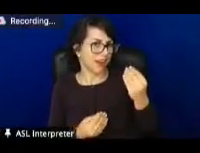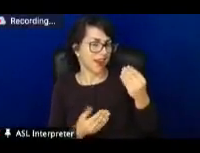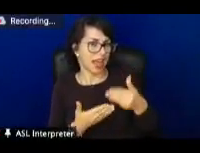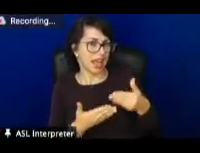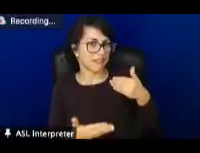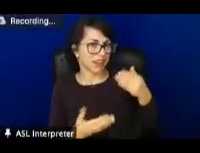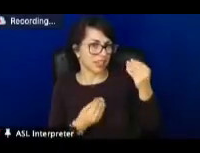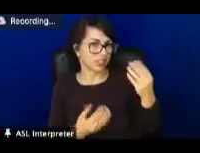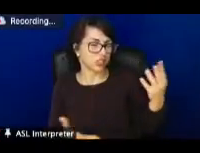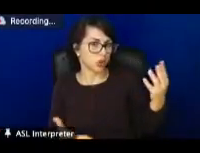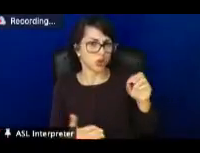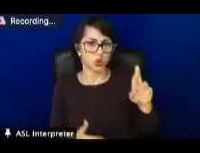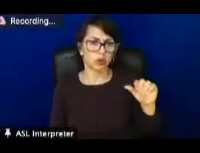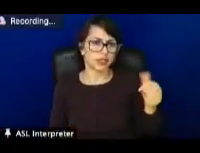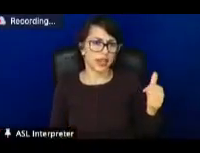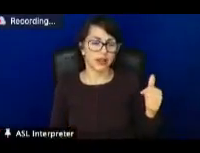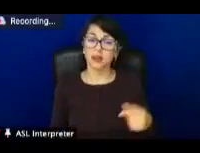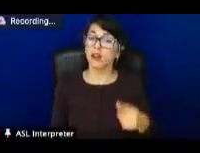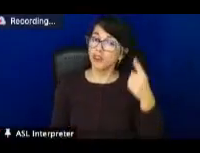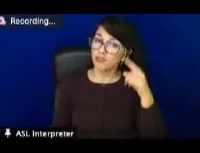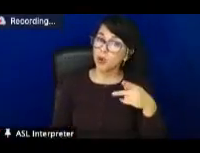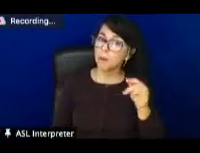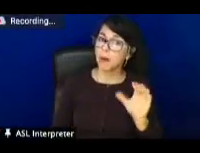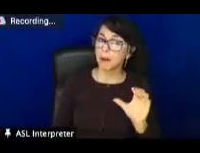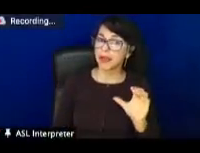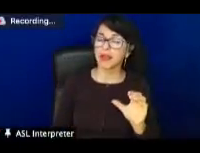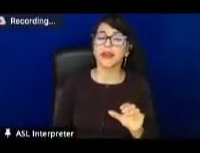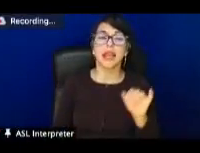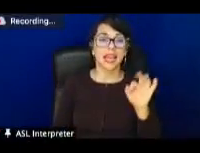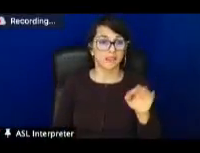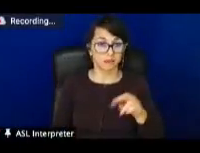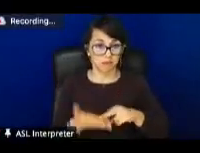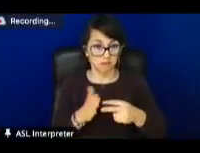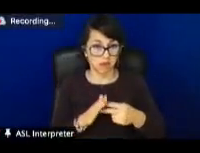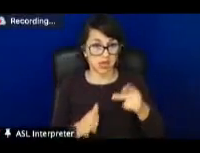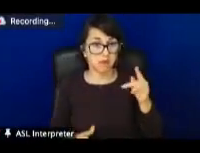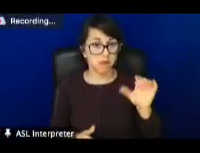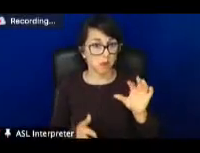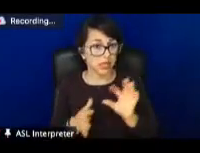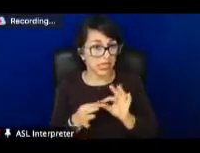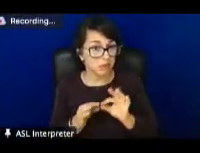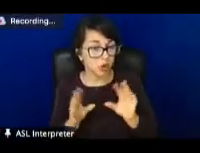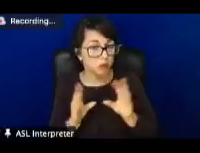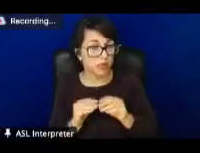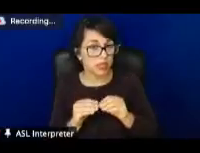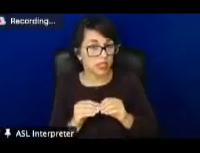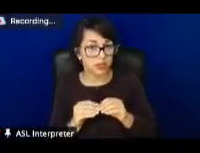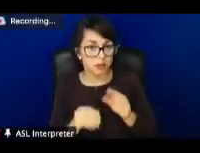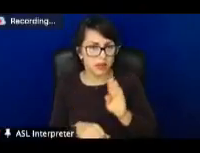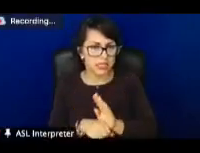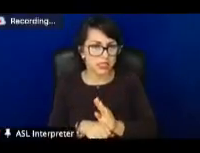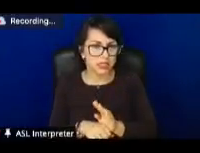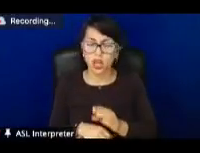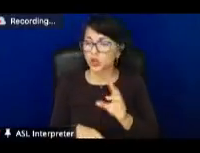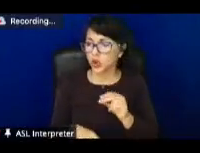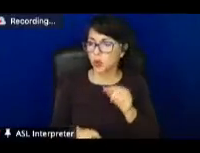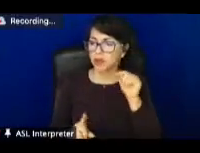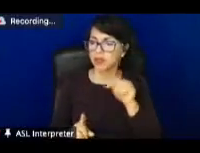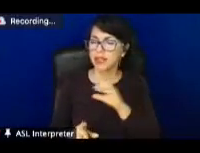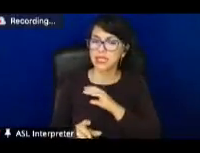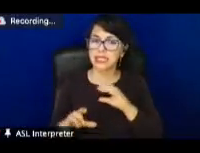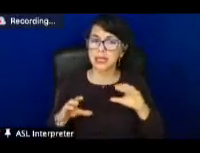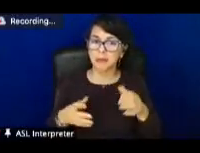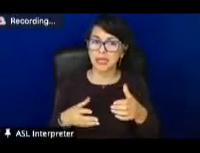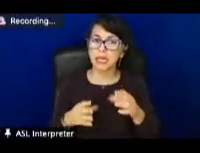So for public, if we're talking public input meetings, or are we talking business meetings? This committee meeting.